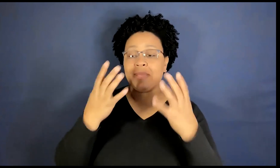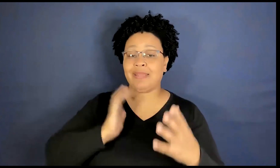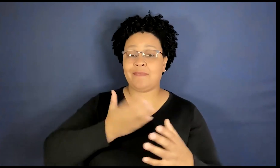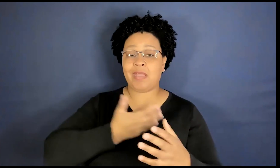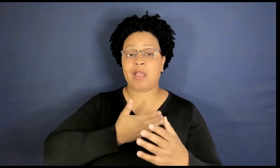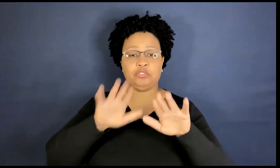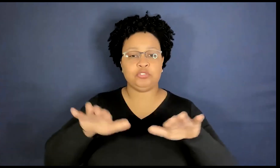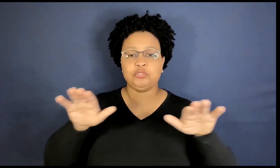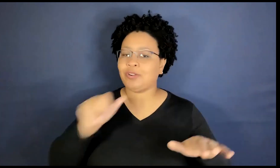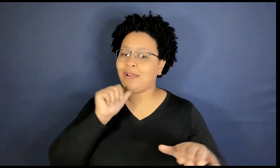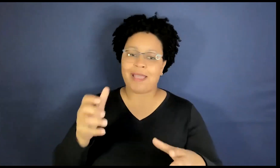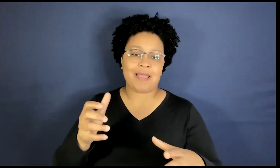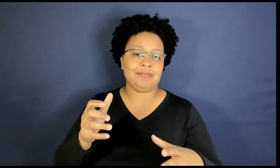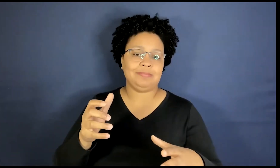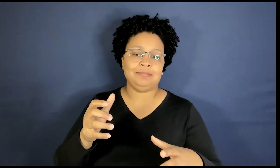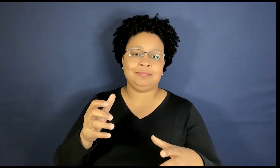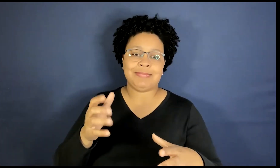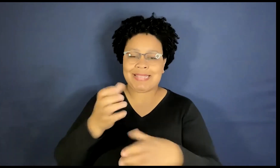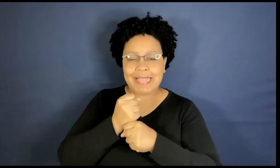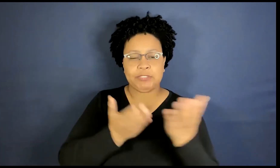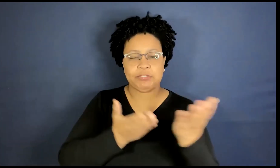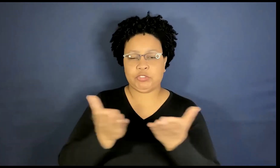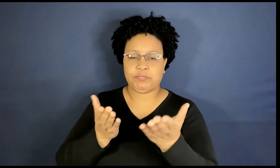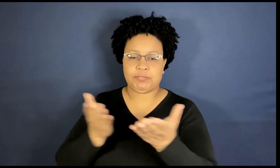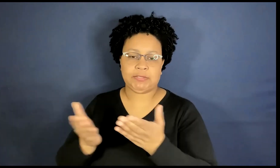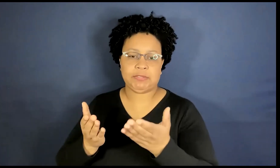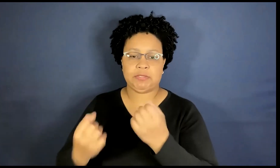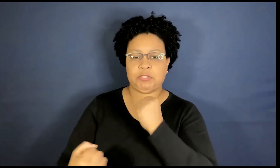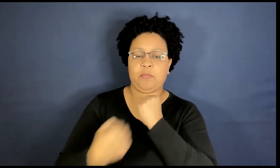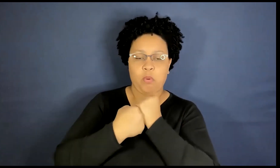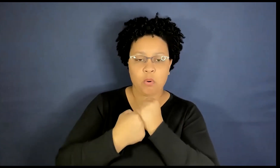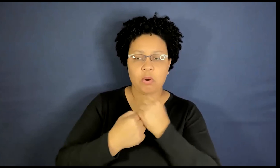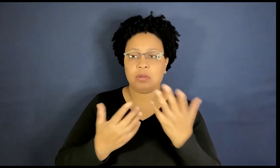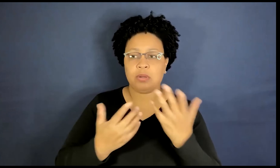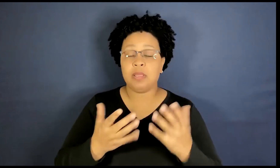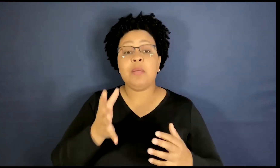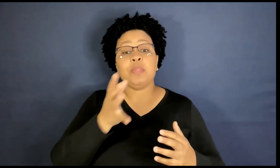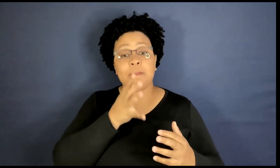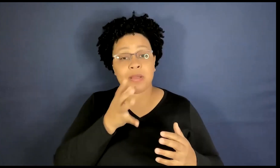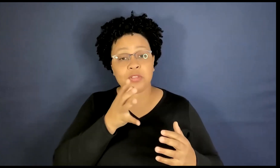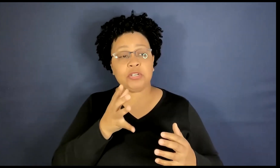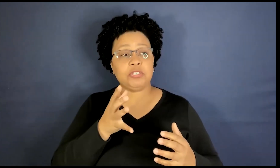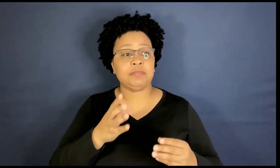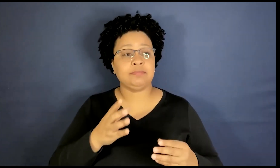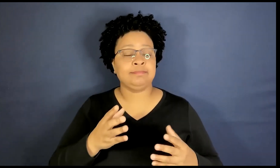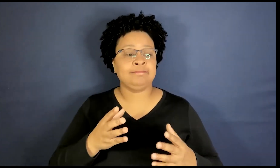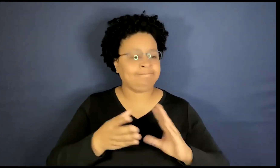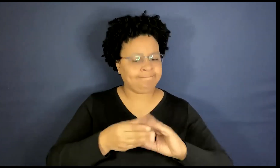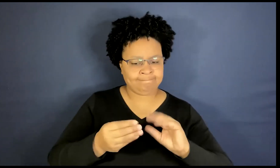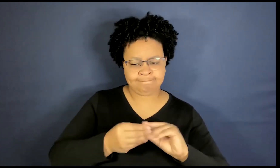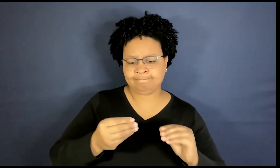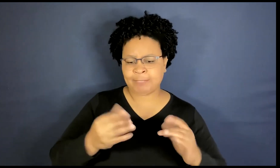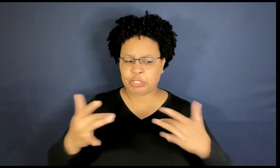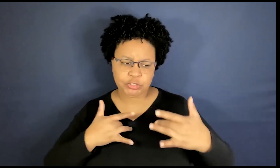getting the services, right? They're not getting the supports. When the mothers do express concern about their